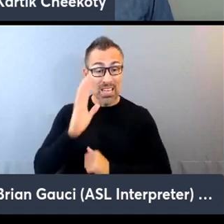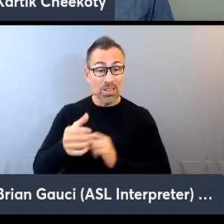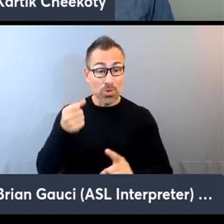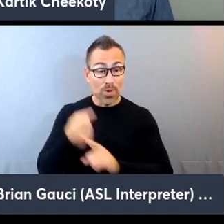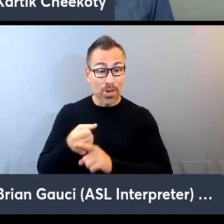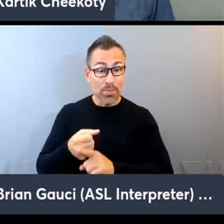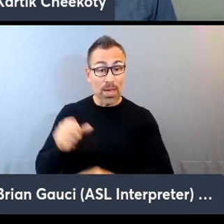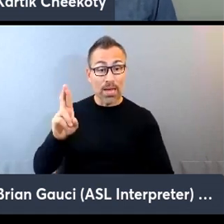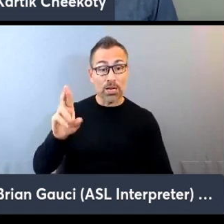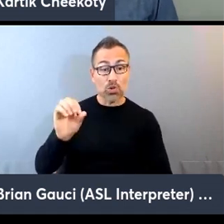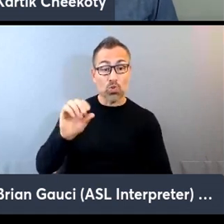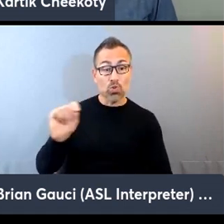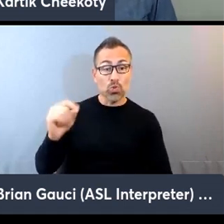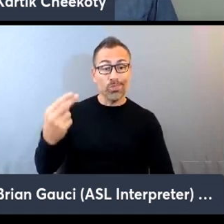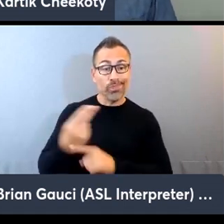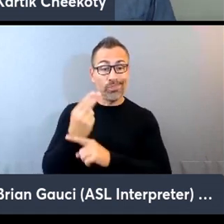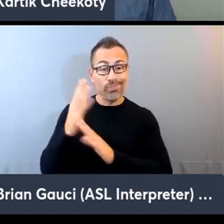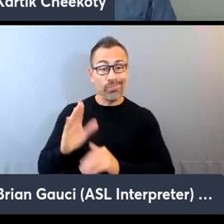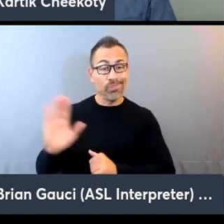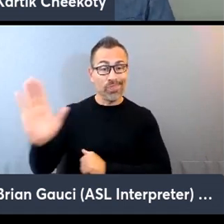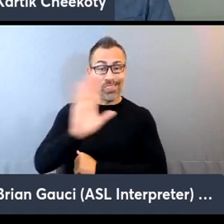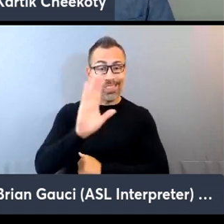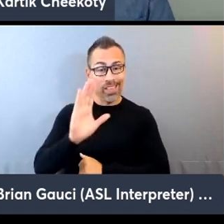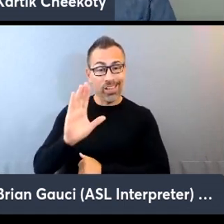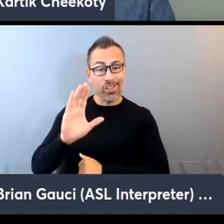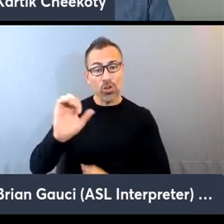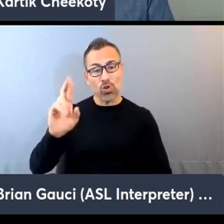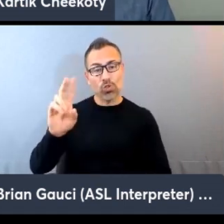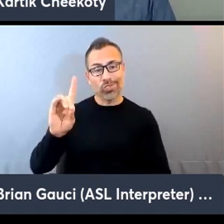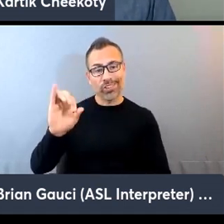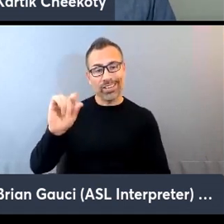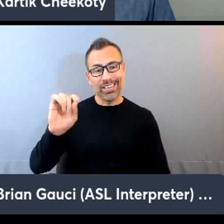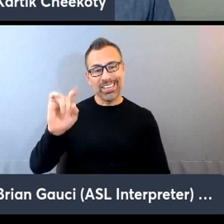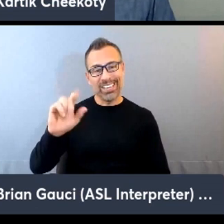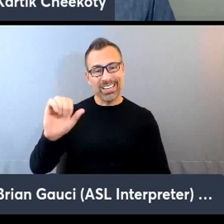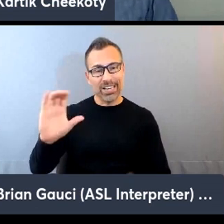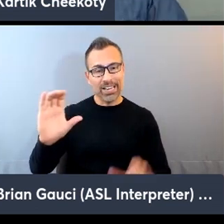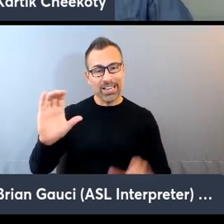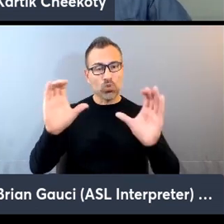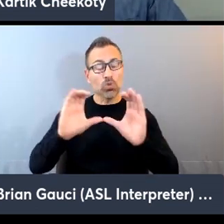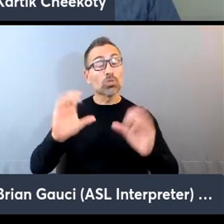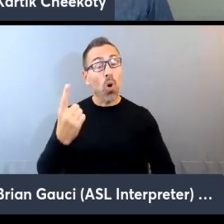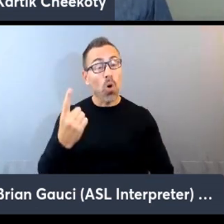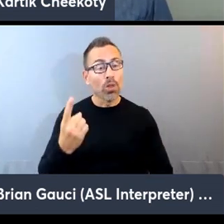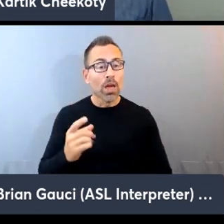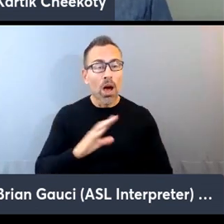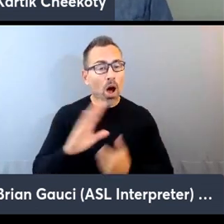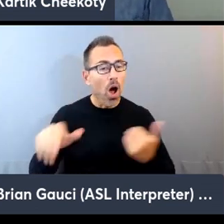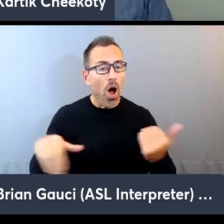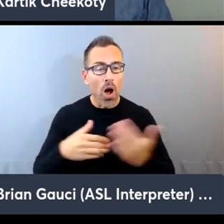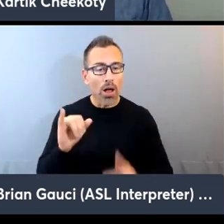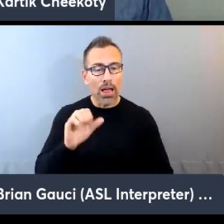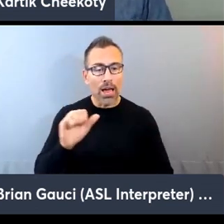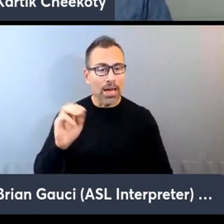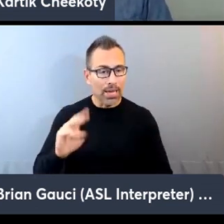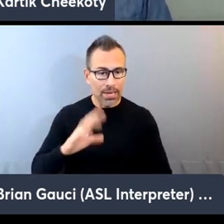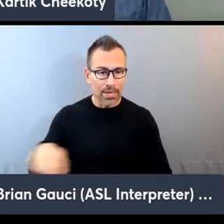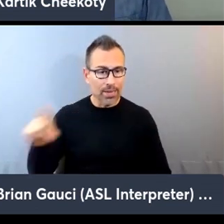user credentials only. Now, keep in mind, like all IAM users in the account are their own distinct entities with their